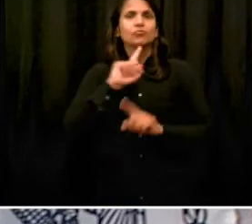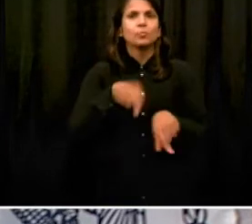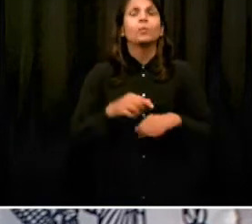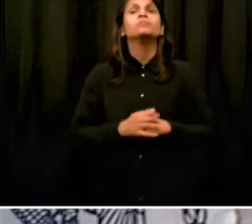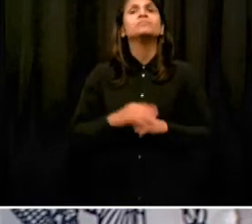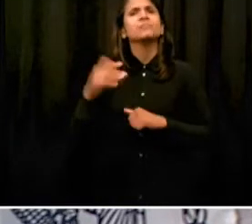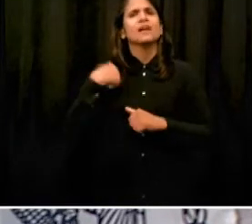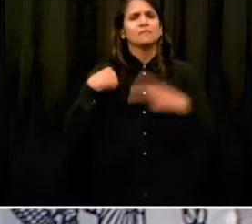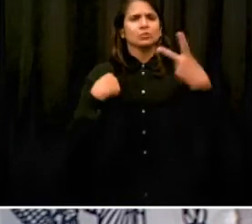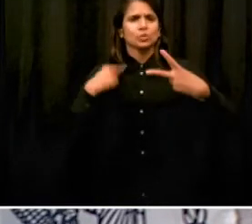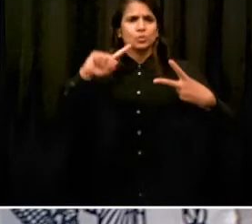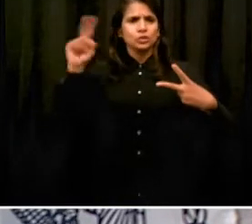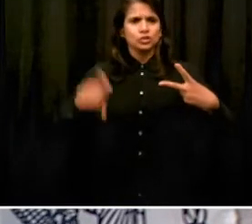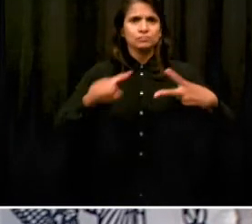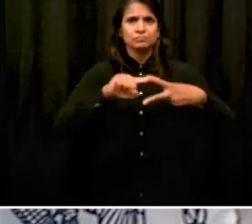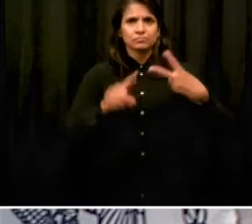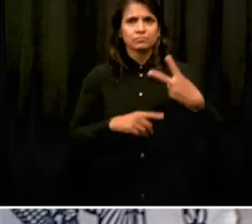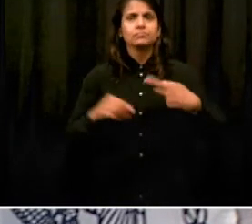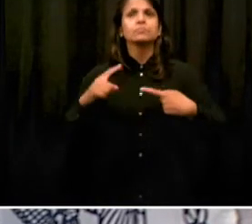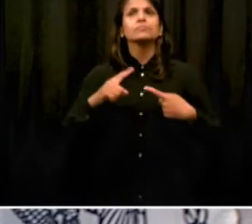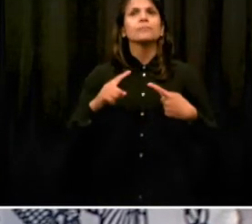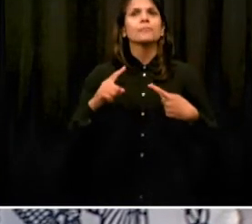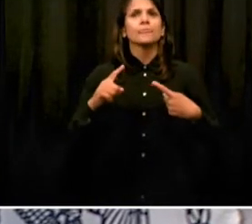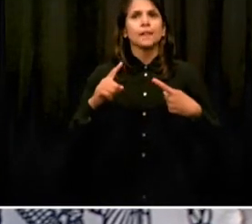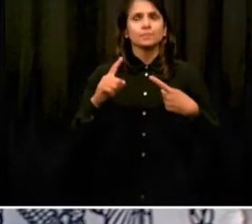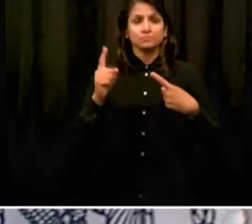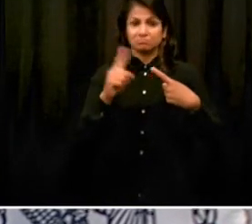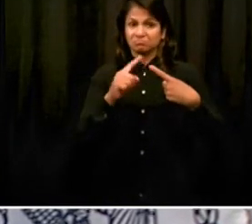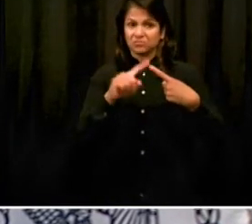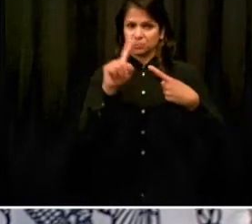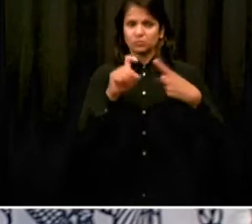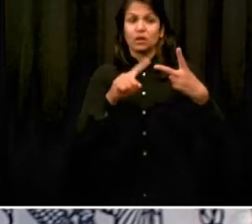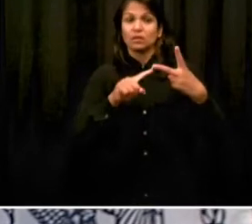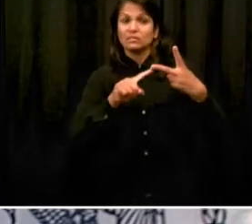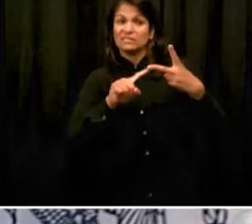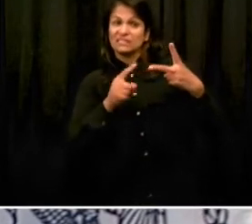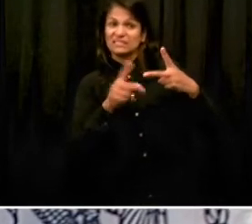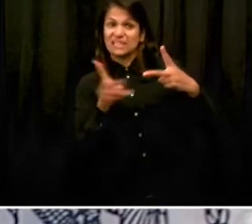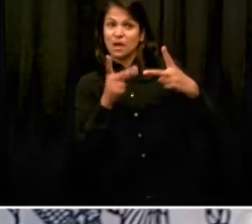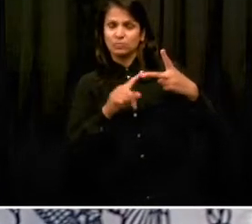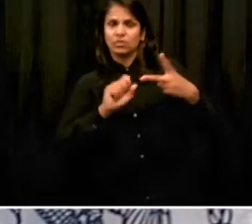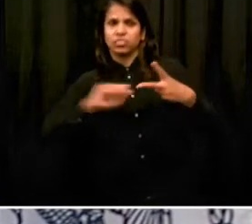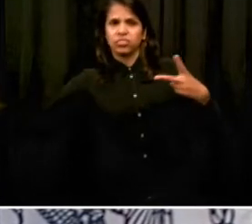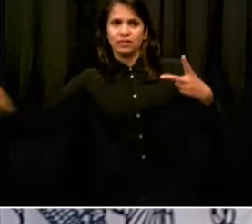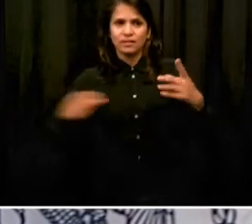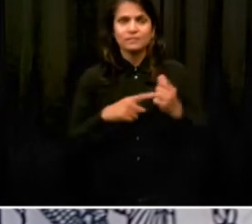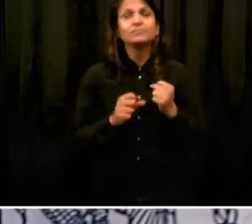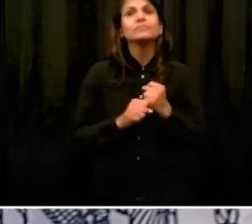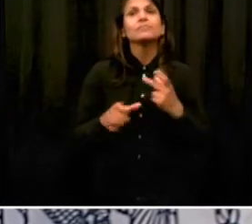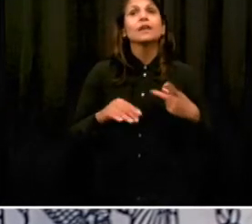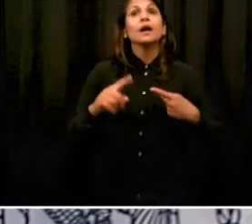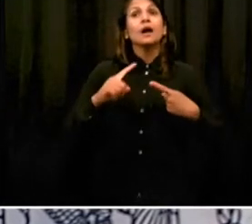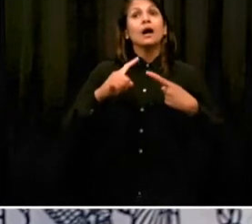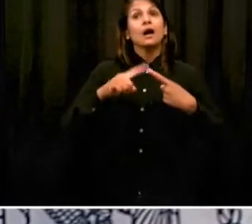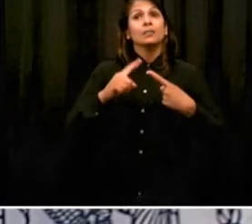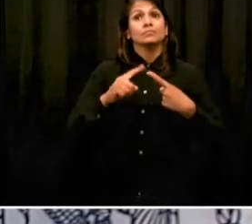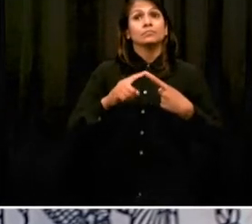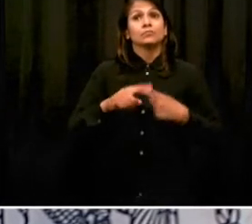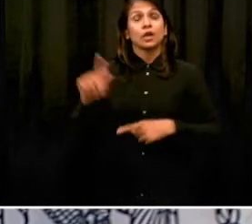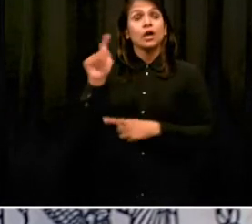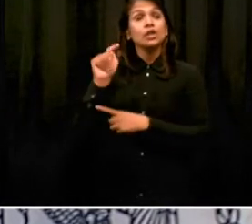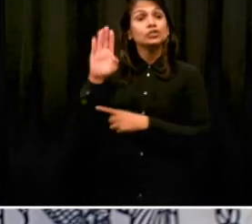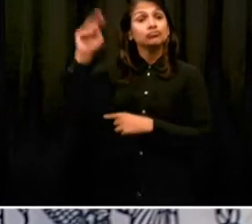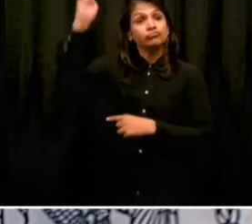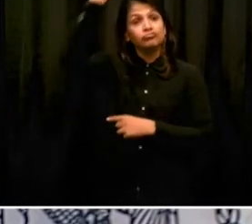one. Early this month, the Trump administration moved up the deadline for census data collection to September 30th. I